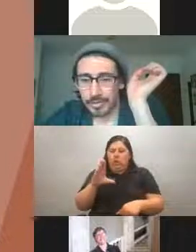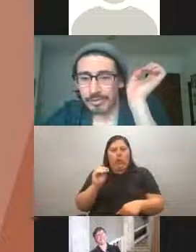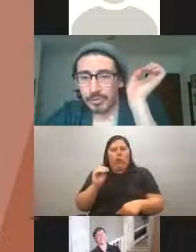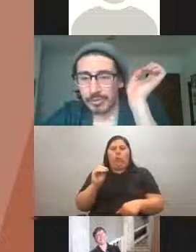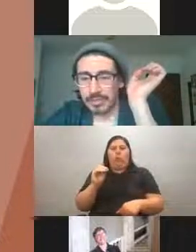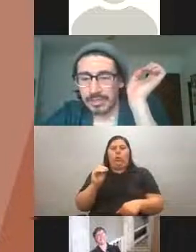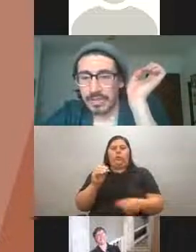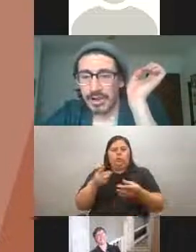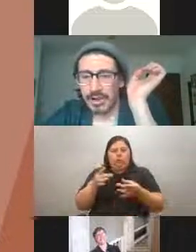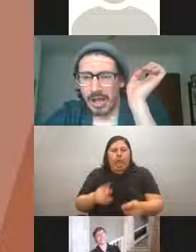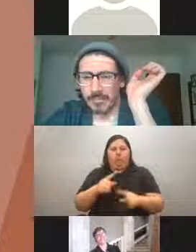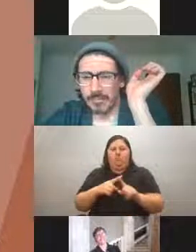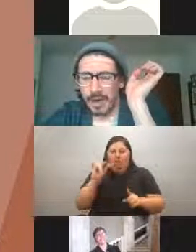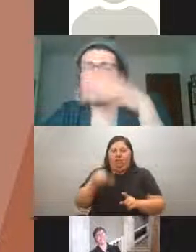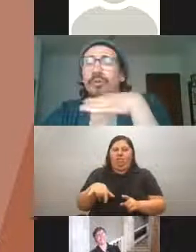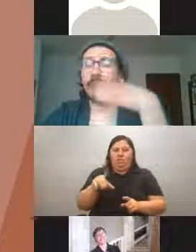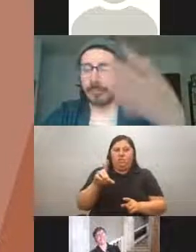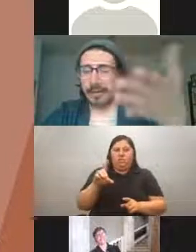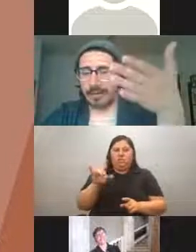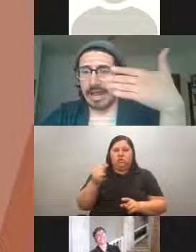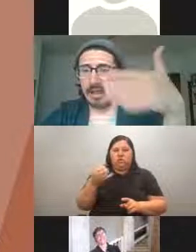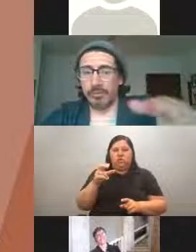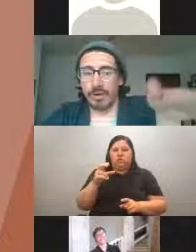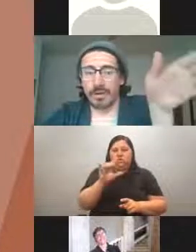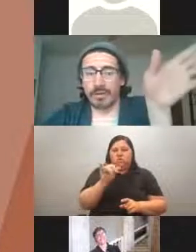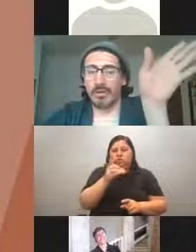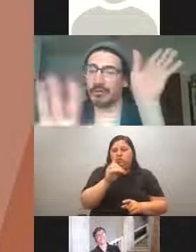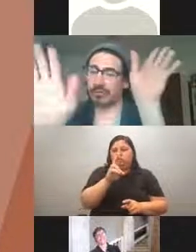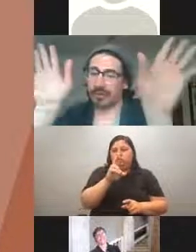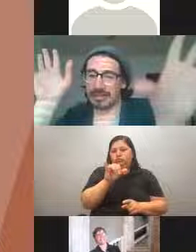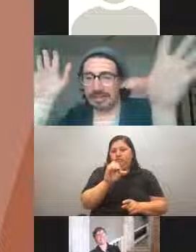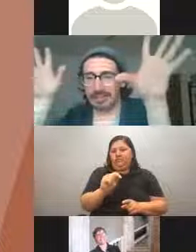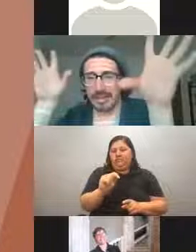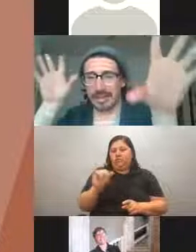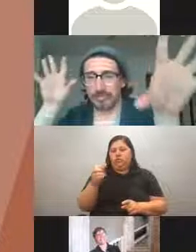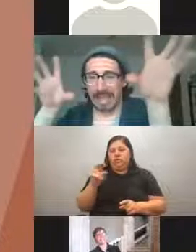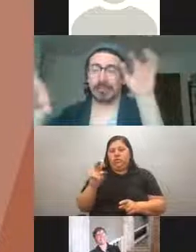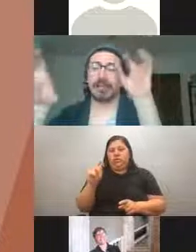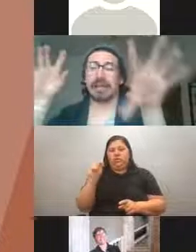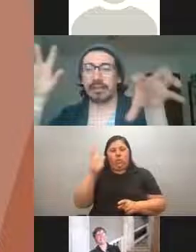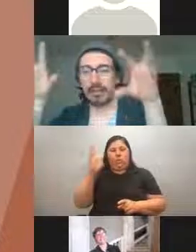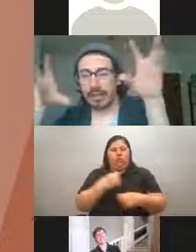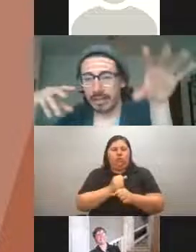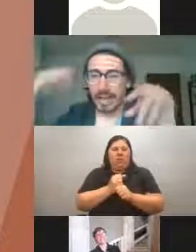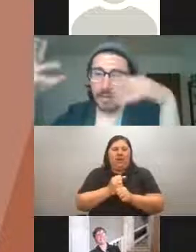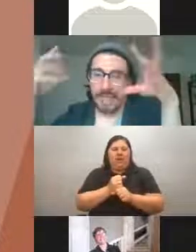drift joints will be also apparent at the wall, almost creating these like